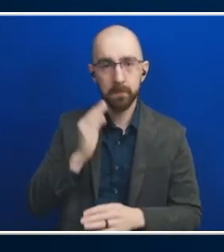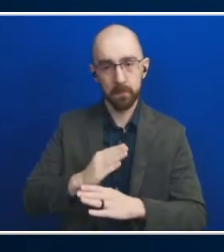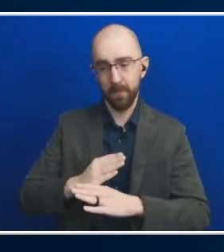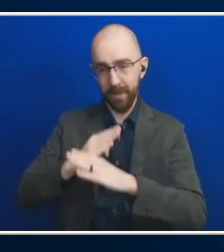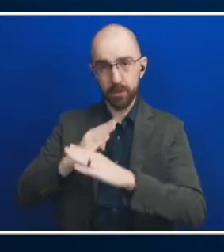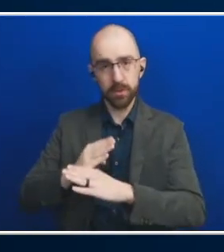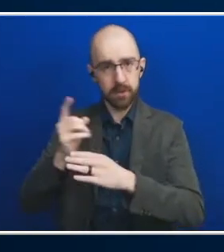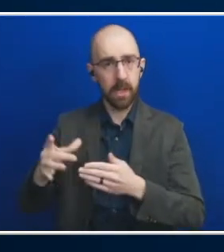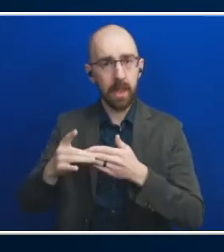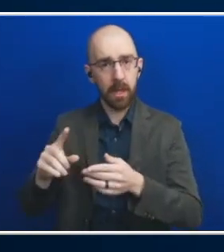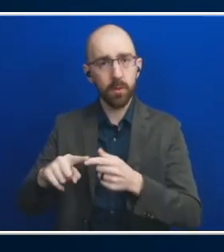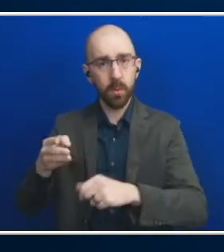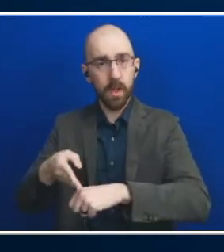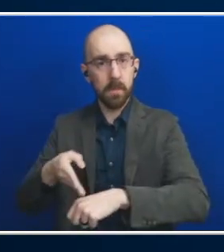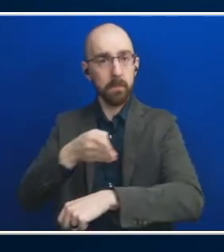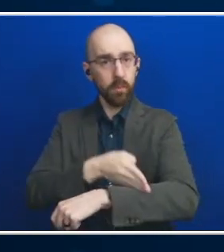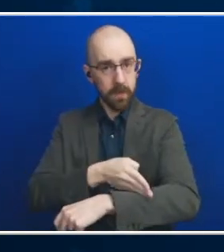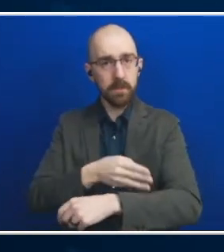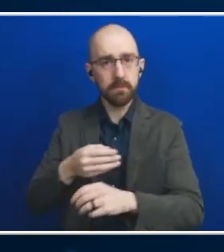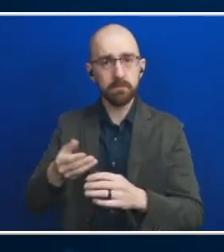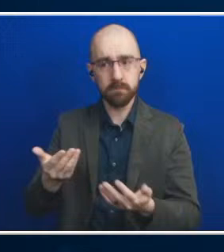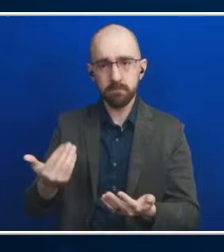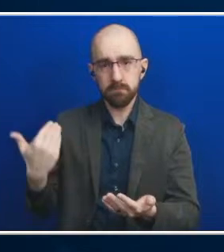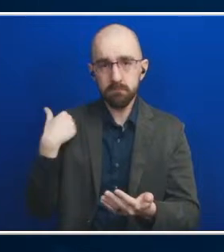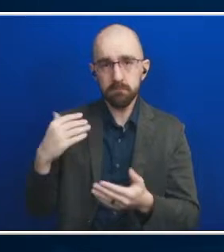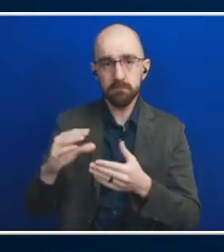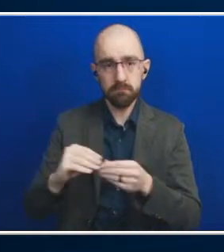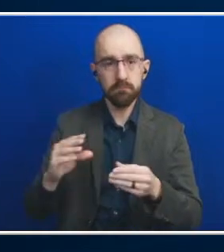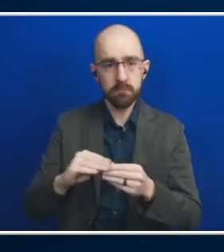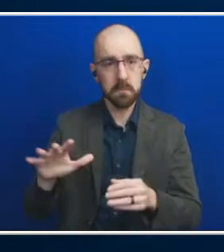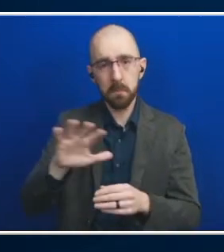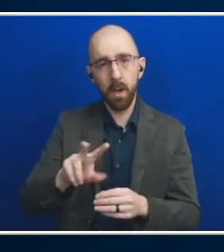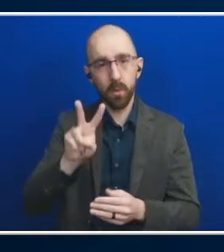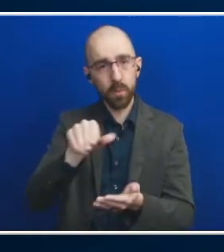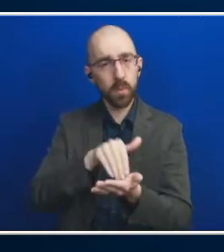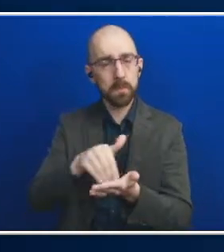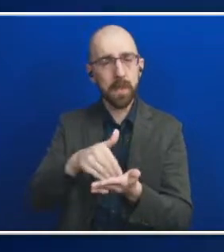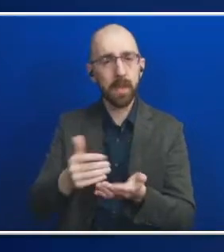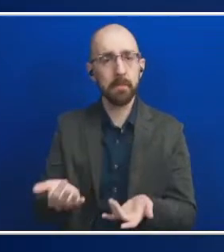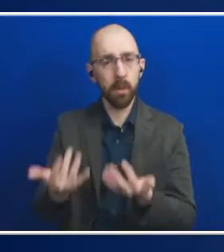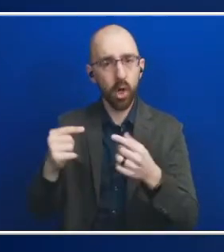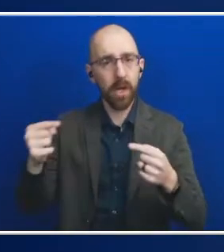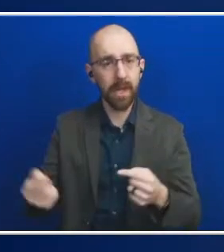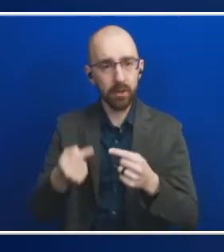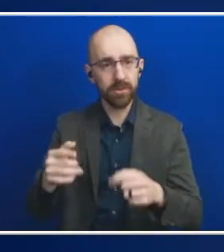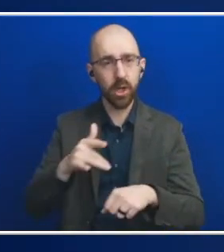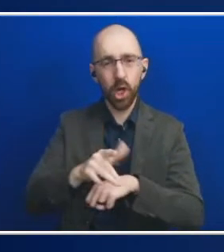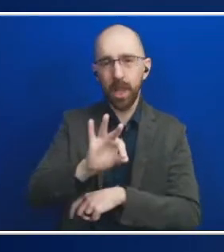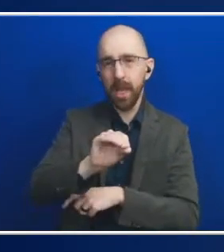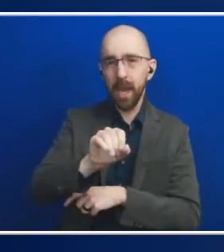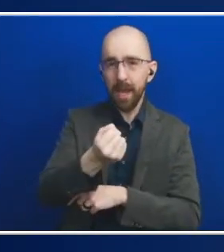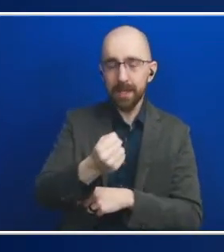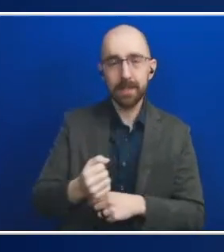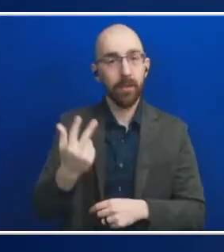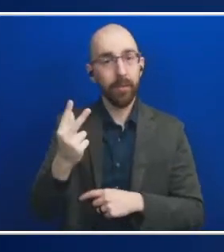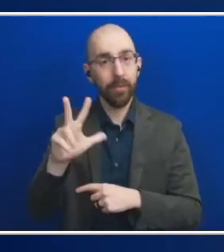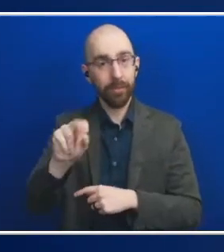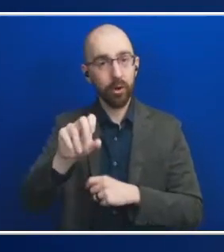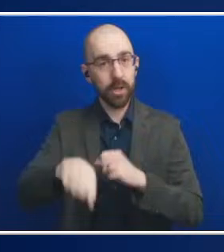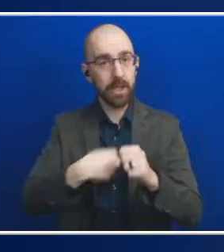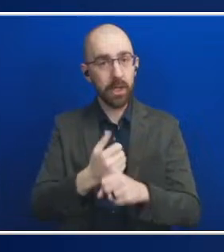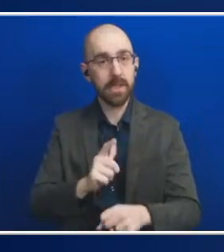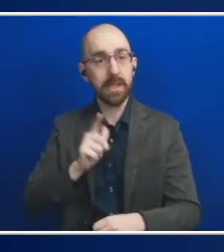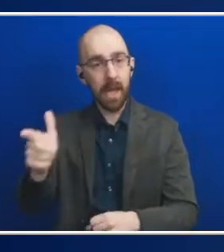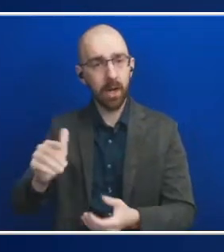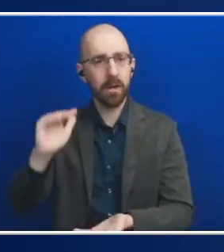improvement. Like we used to say that there were about 2 million burn injuries at early 90s to now 30 years after, burn injuries are about 750,000